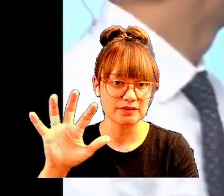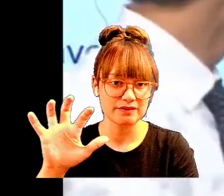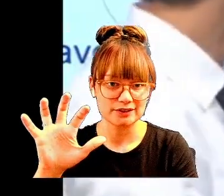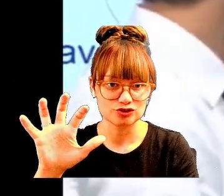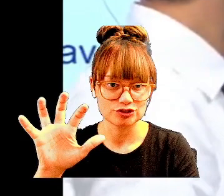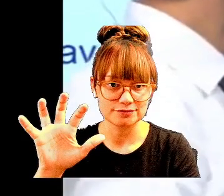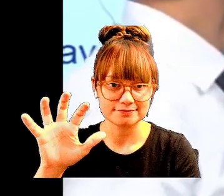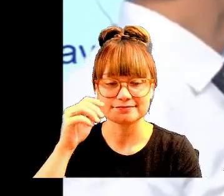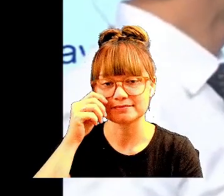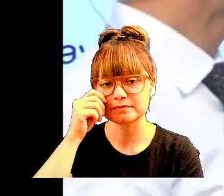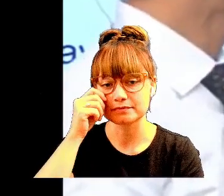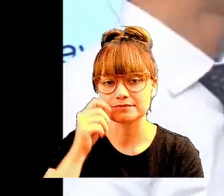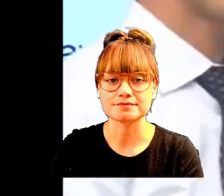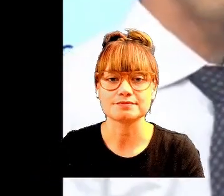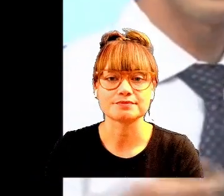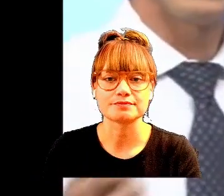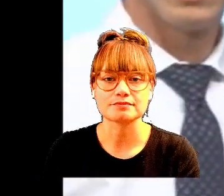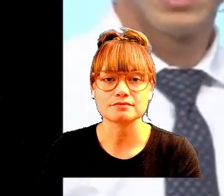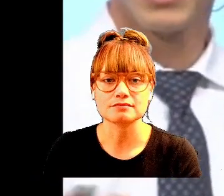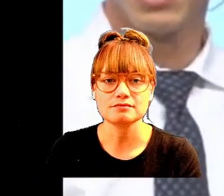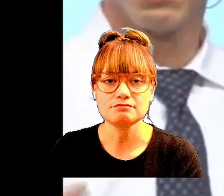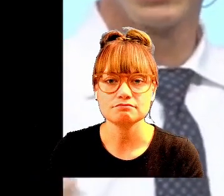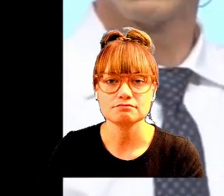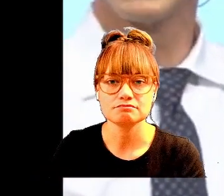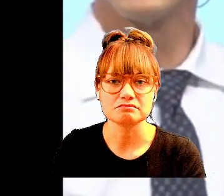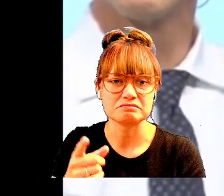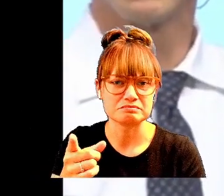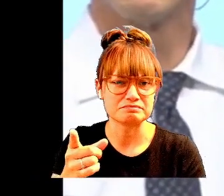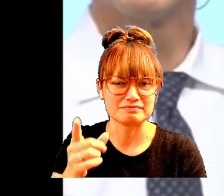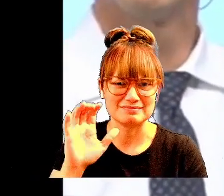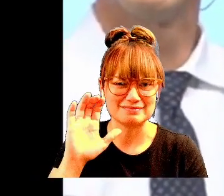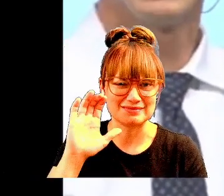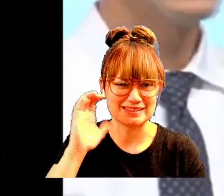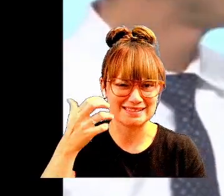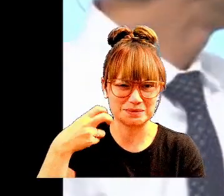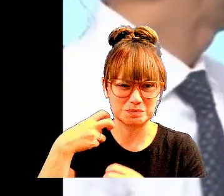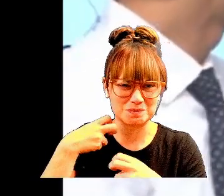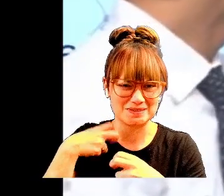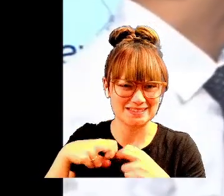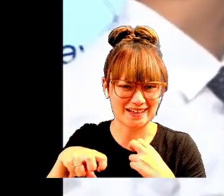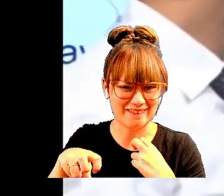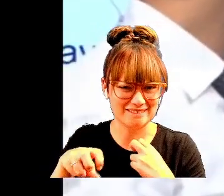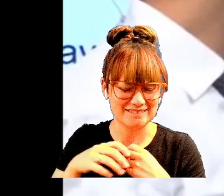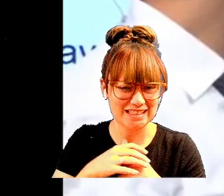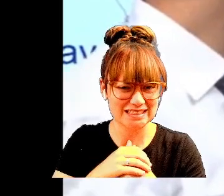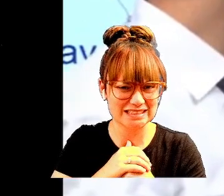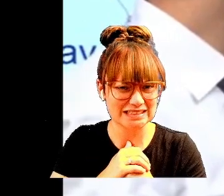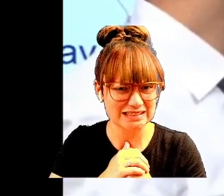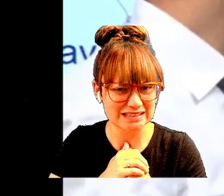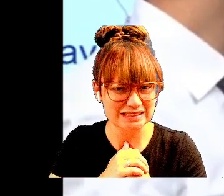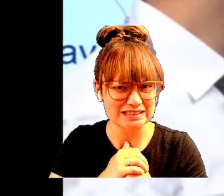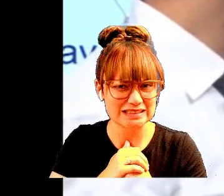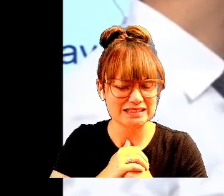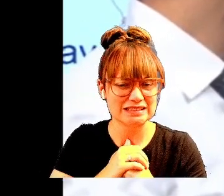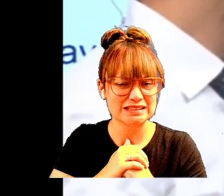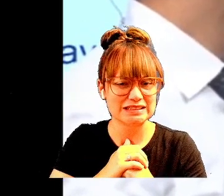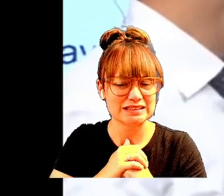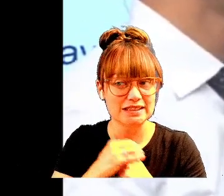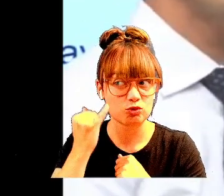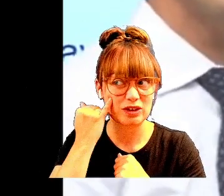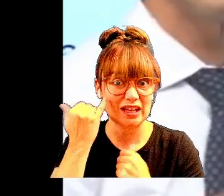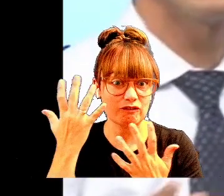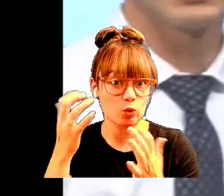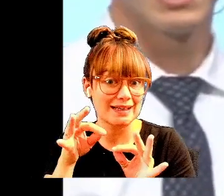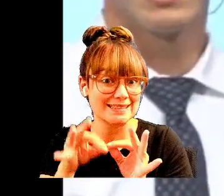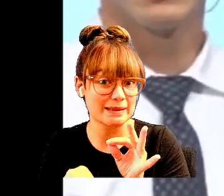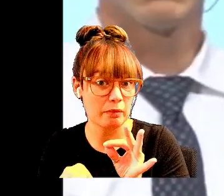Well, that seems like a pretty difficult multiplication problem, but let's just do 16 times 5 and then add